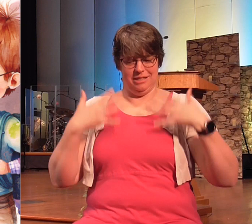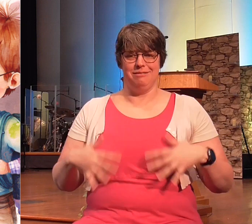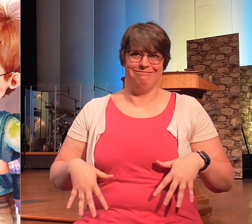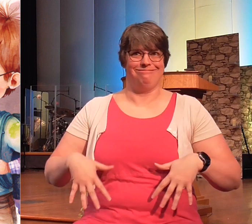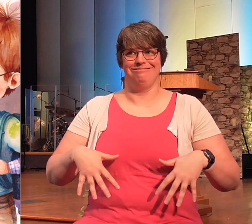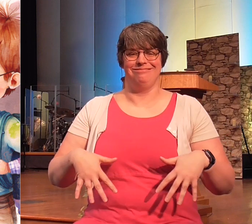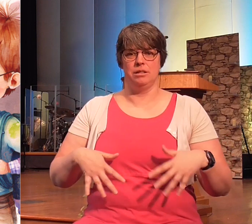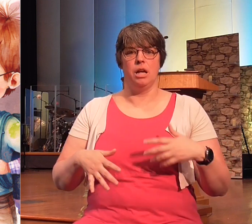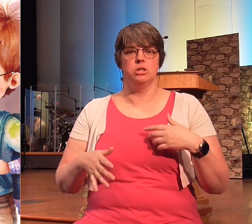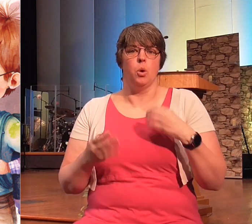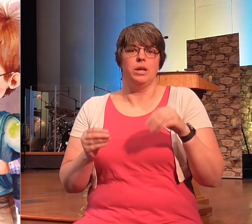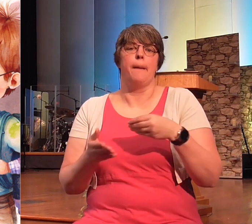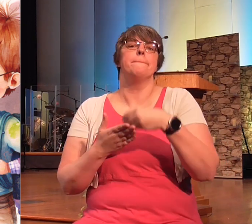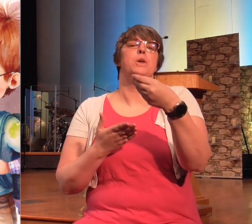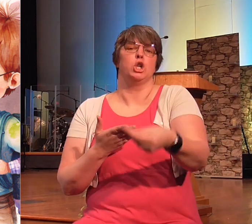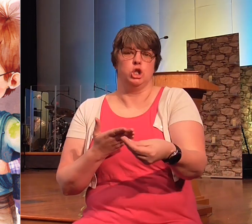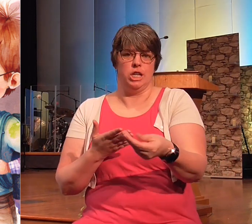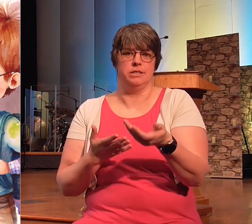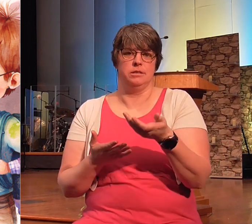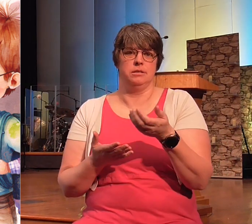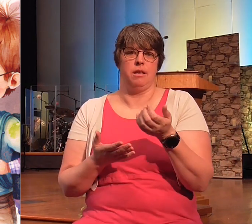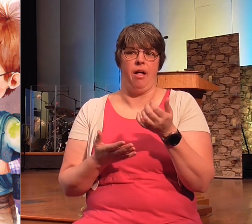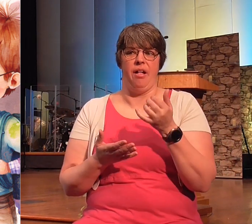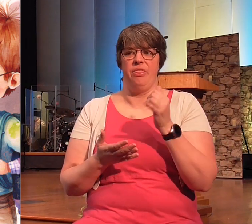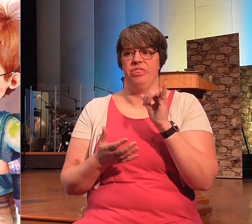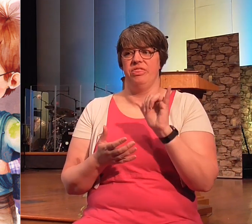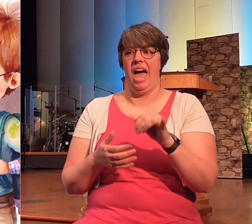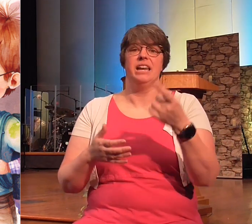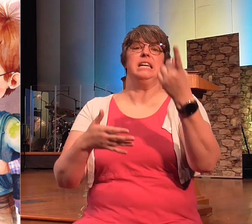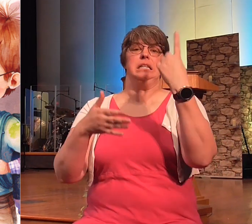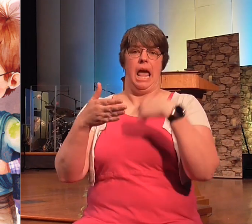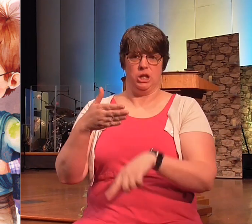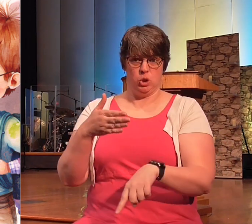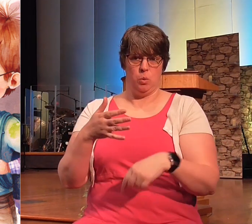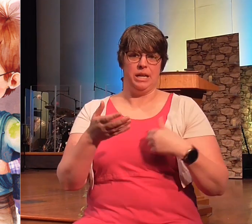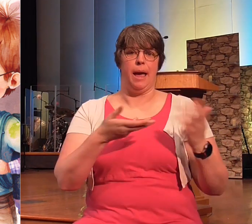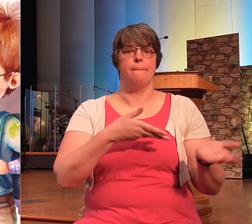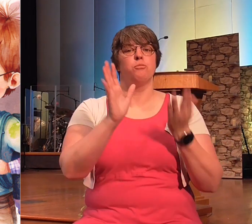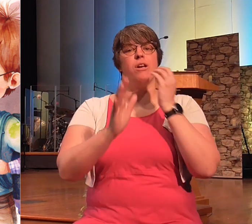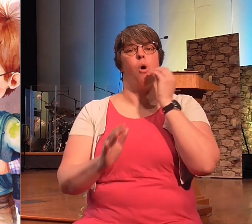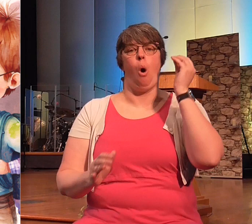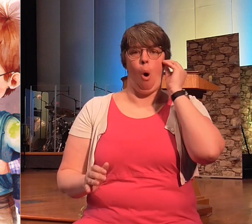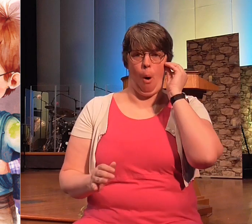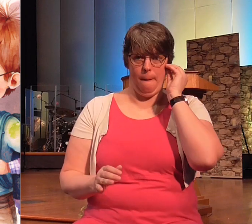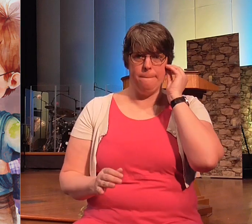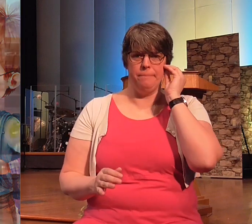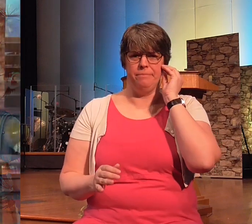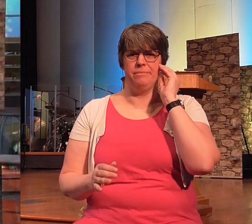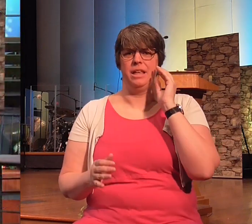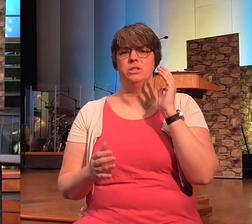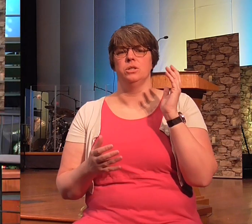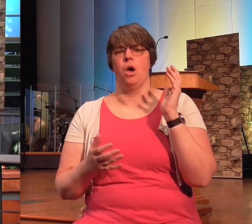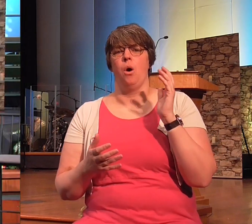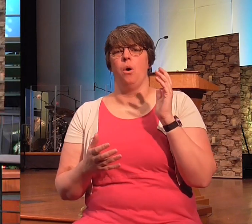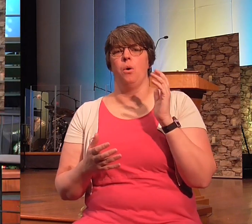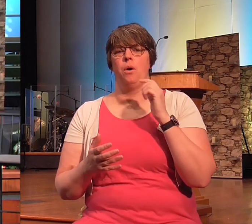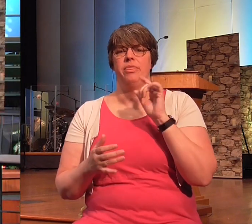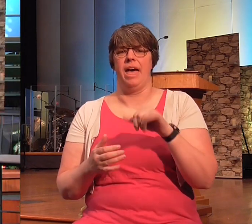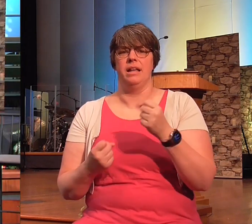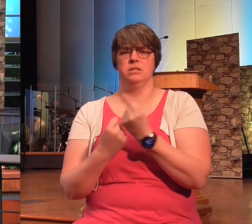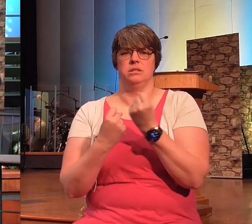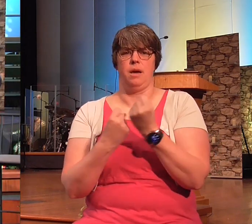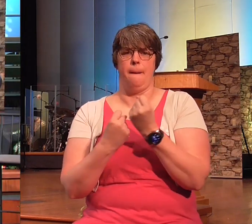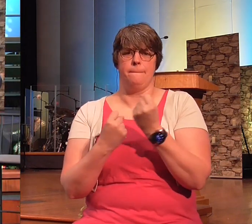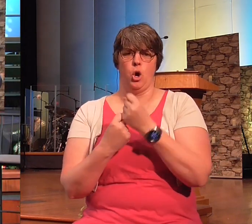be here on our platform for next Sunday, and then you can take it home with you, and your purchase supports kids in Title I schools here in Lakewood